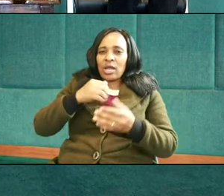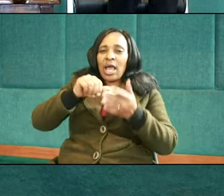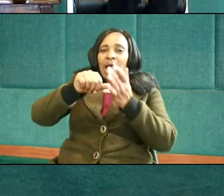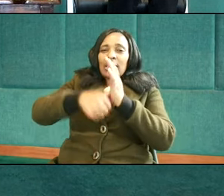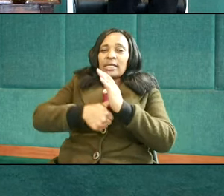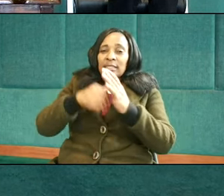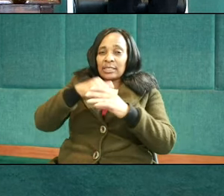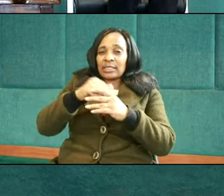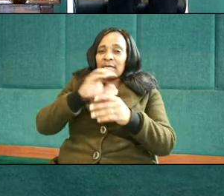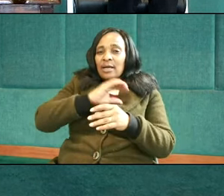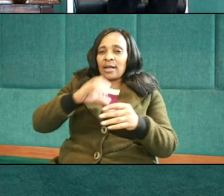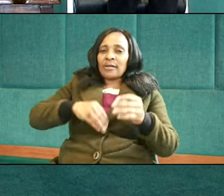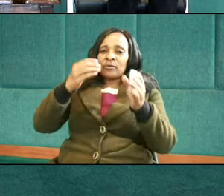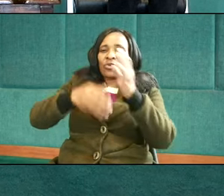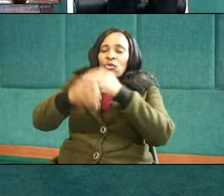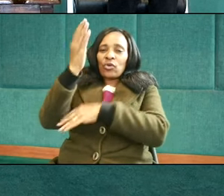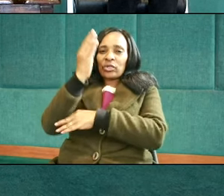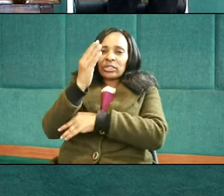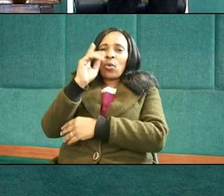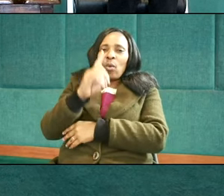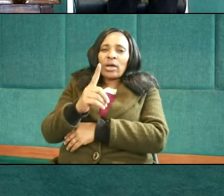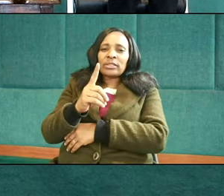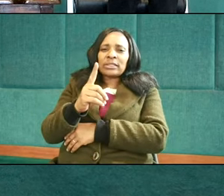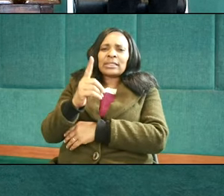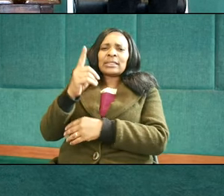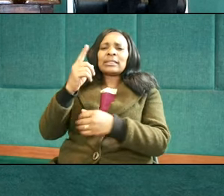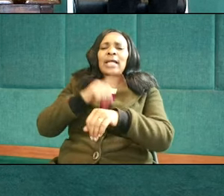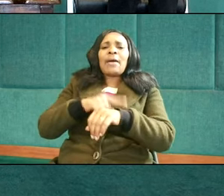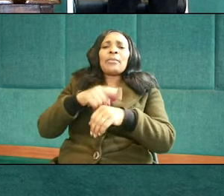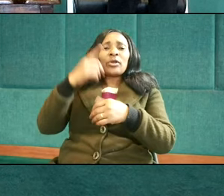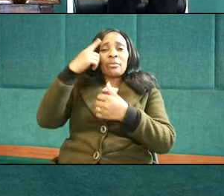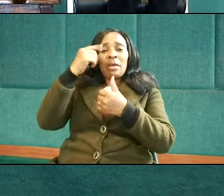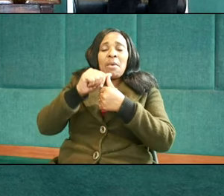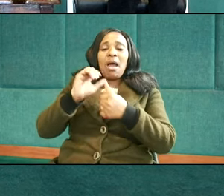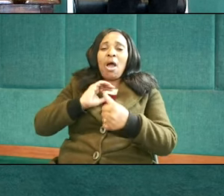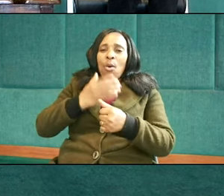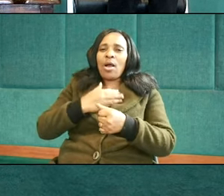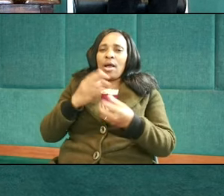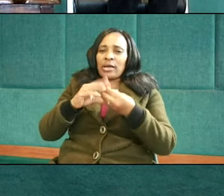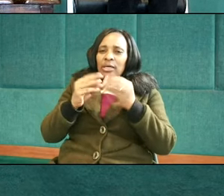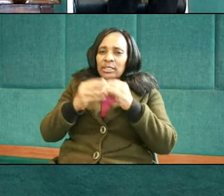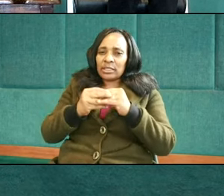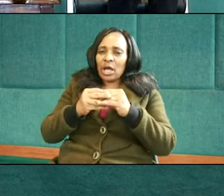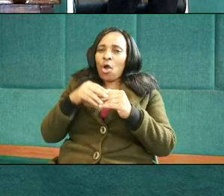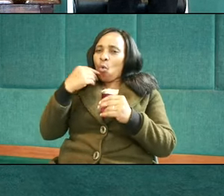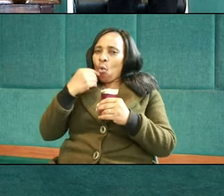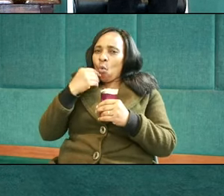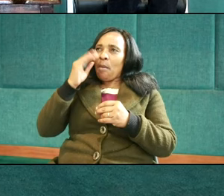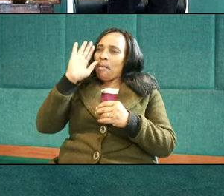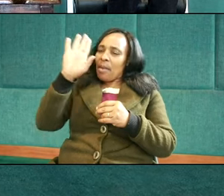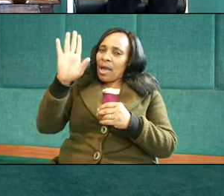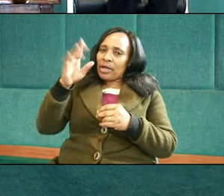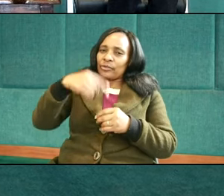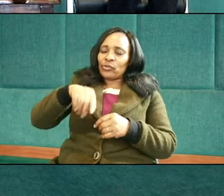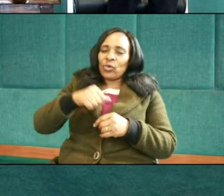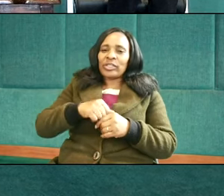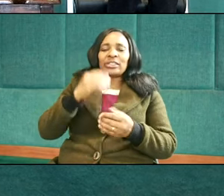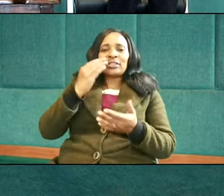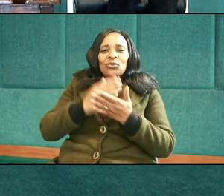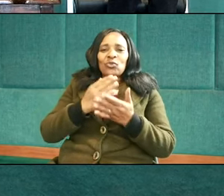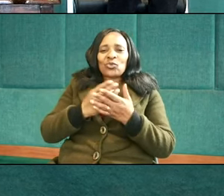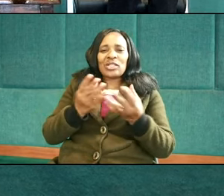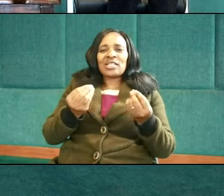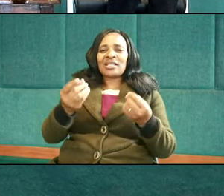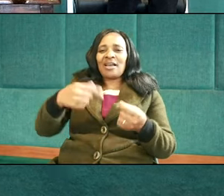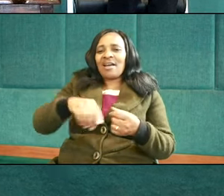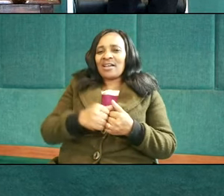in God. So once we remember our creator and who he is to us, it's really easier